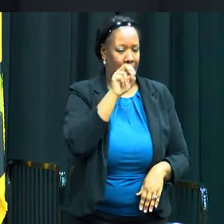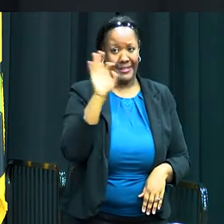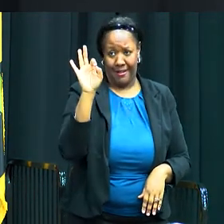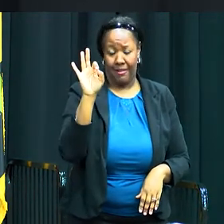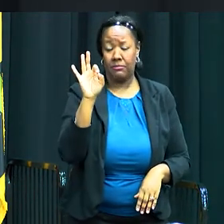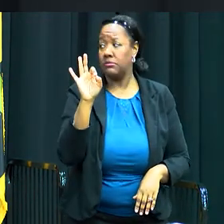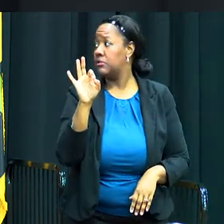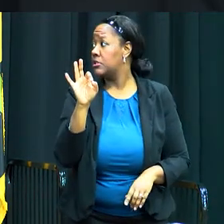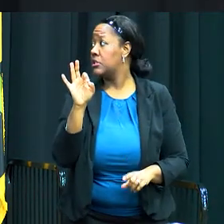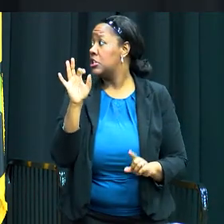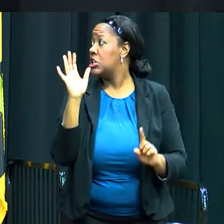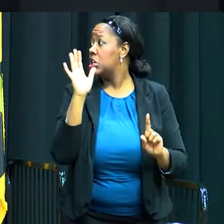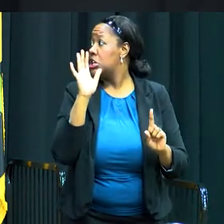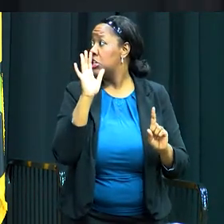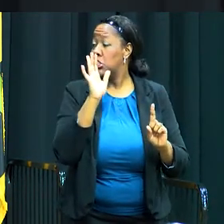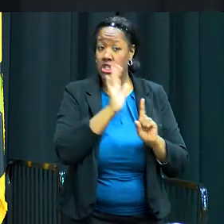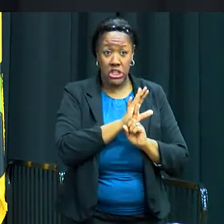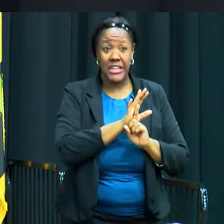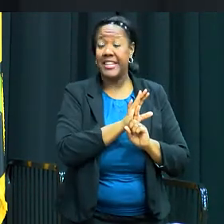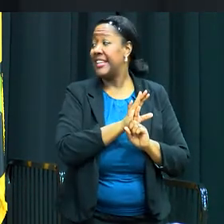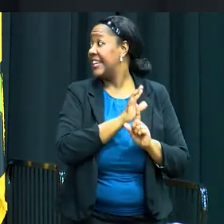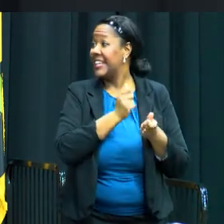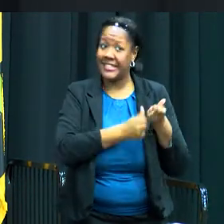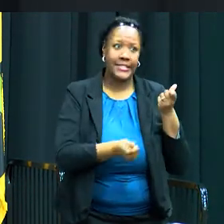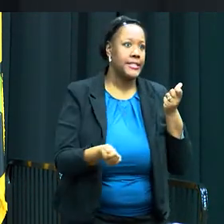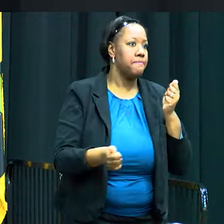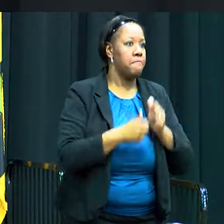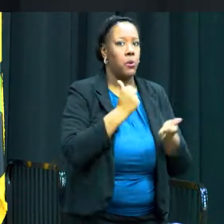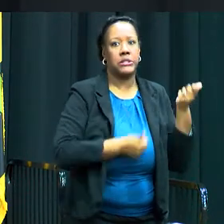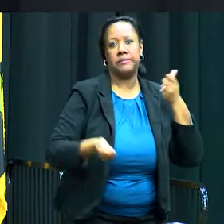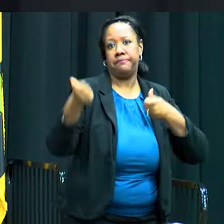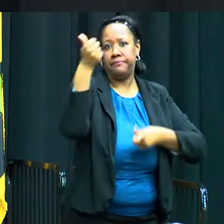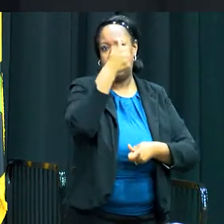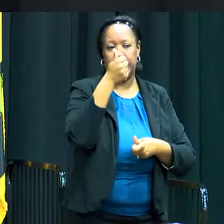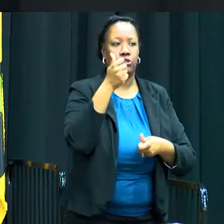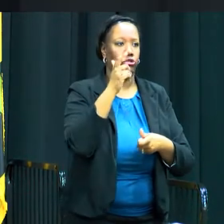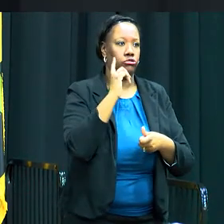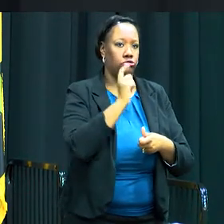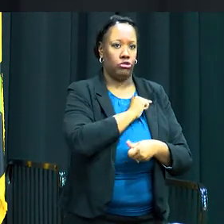way, she is the senior trustee, 1 year behind her.